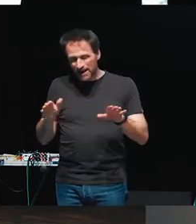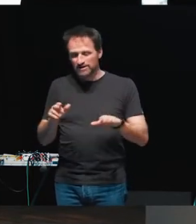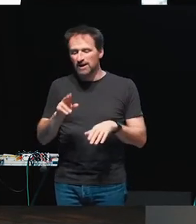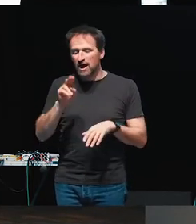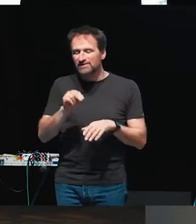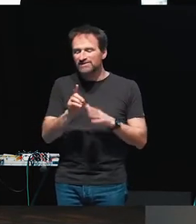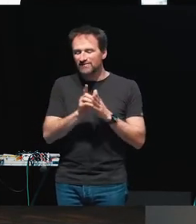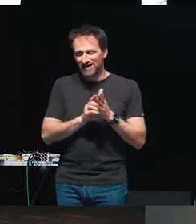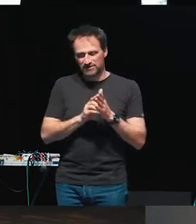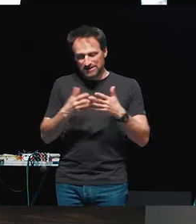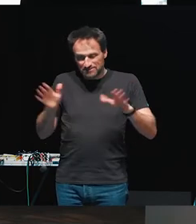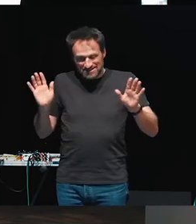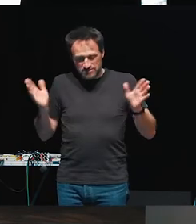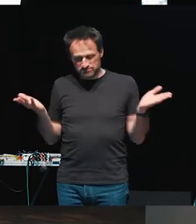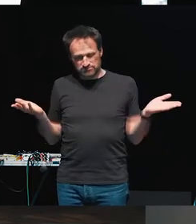exist.